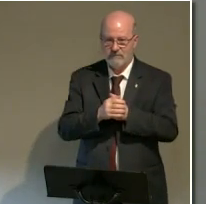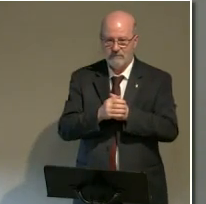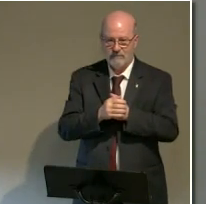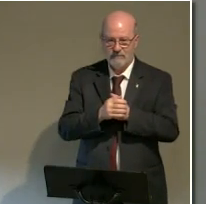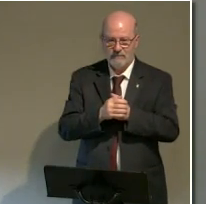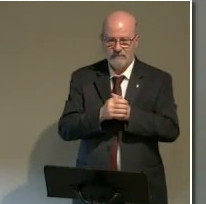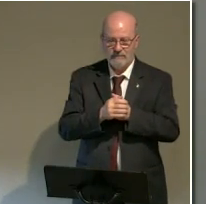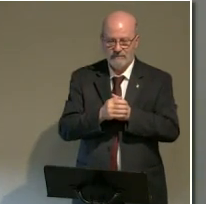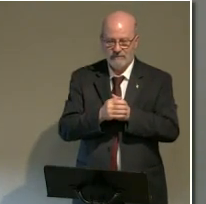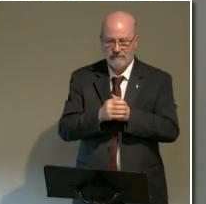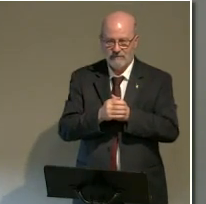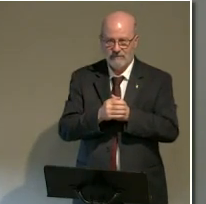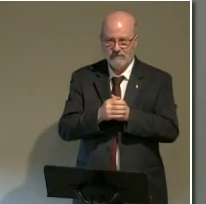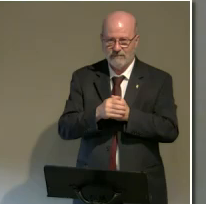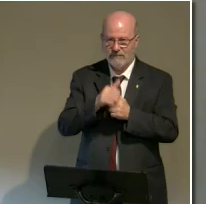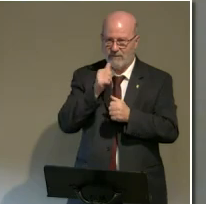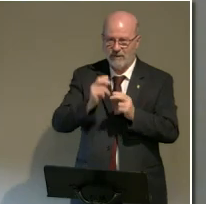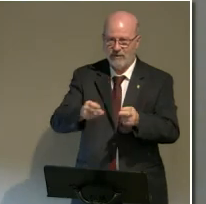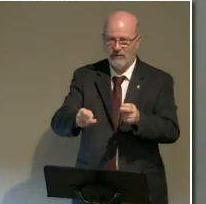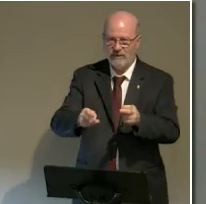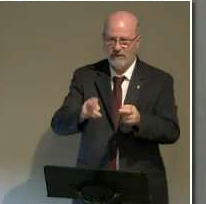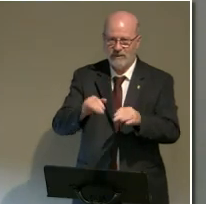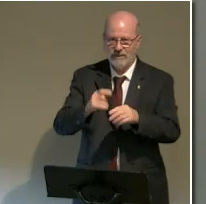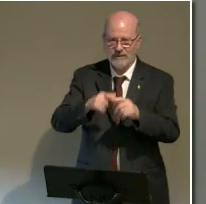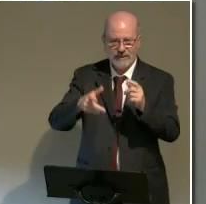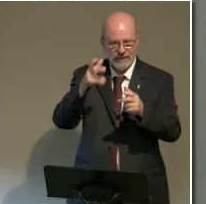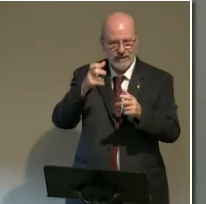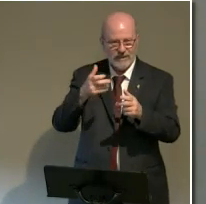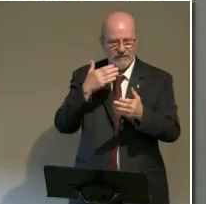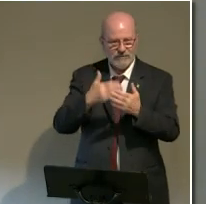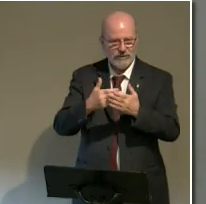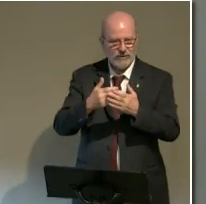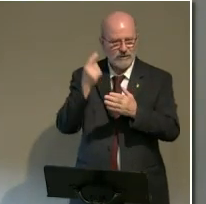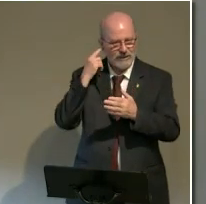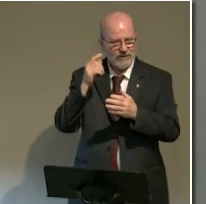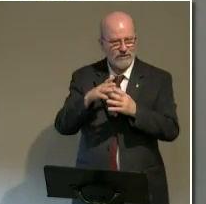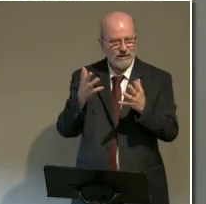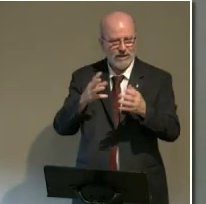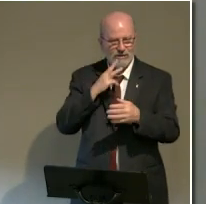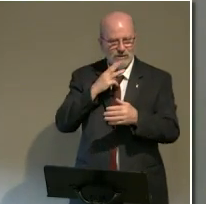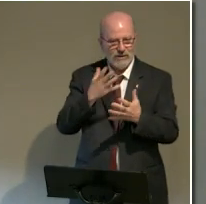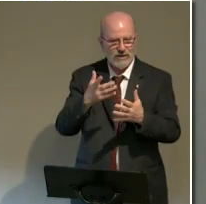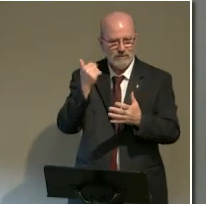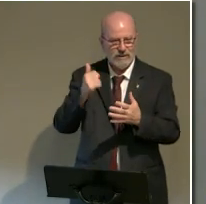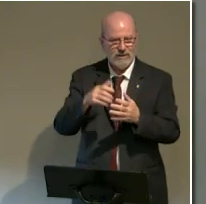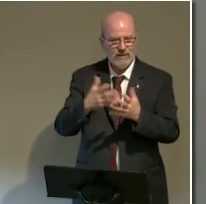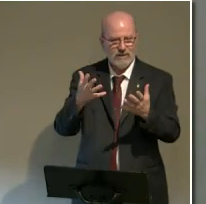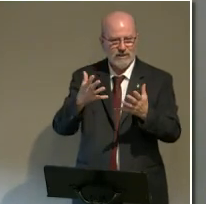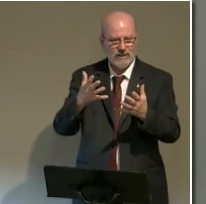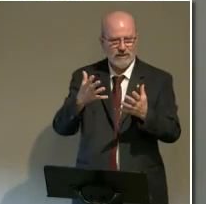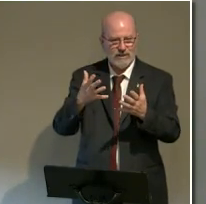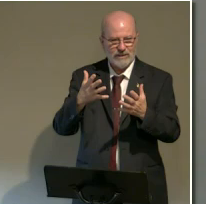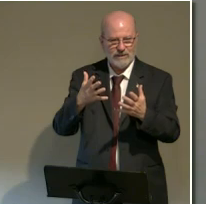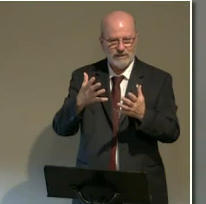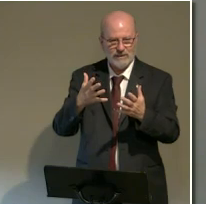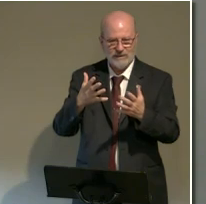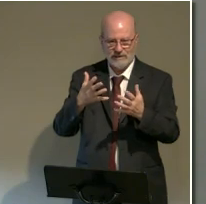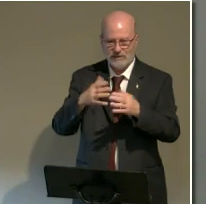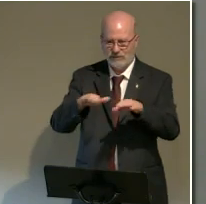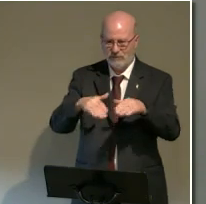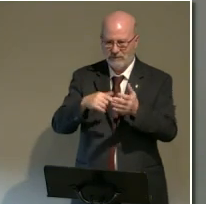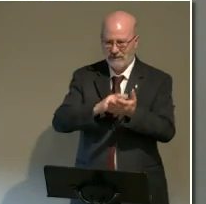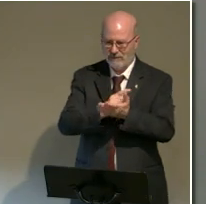I'm not in a rush. I just can't hear very well off this ear. There's a lot of water in there because there was a lot of swimming this week.